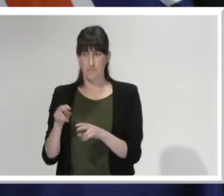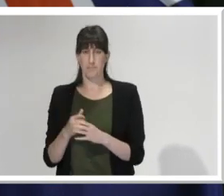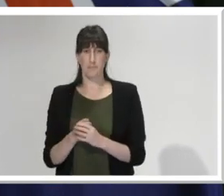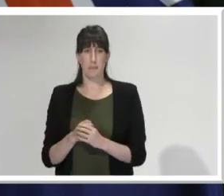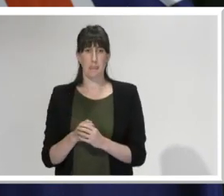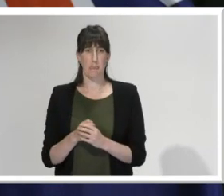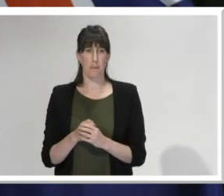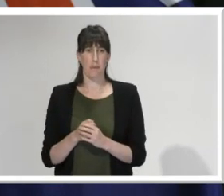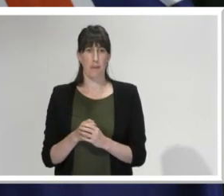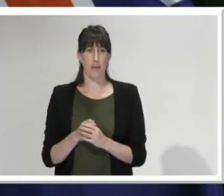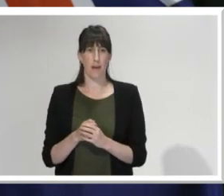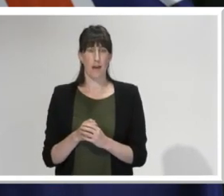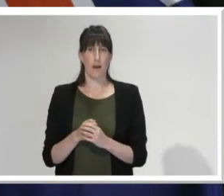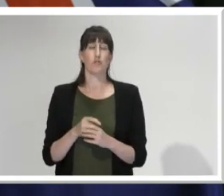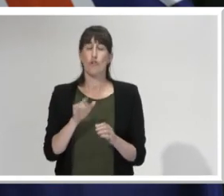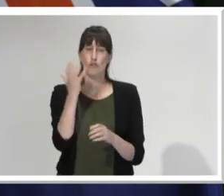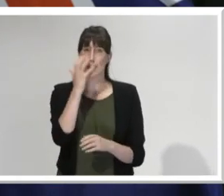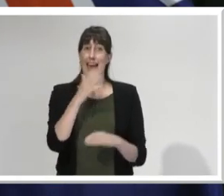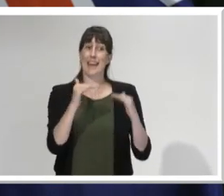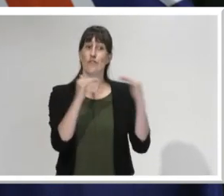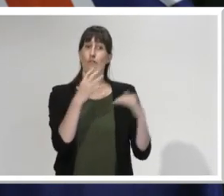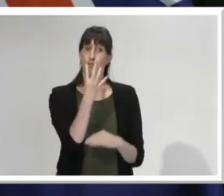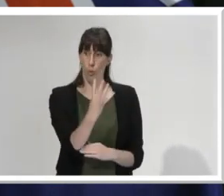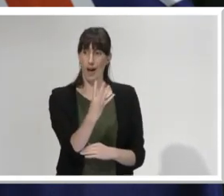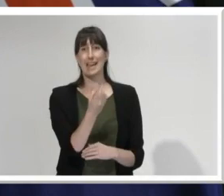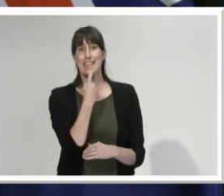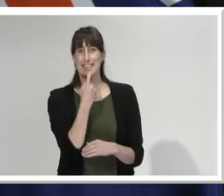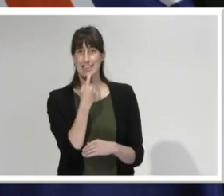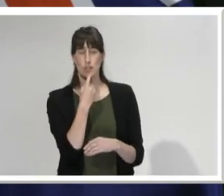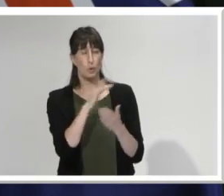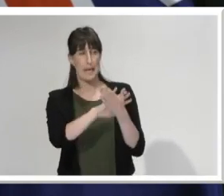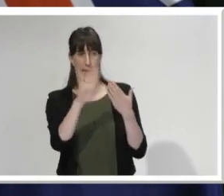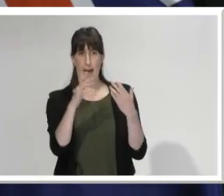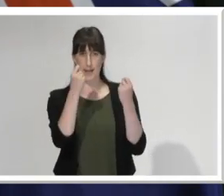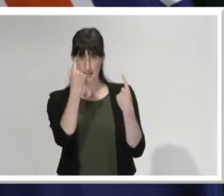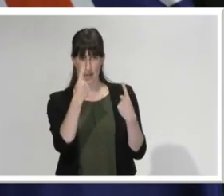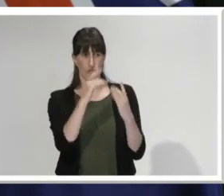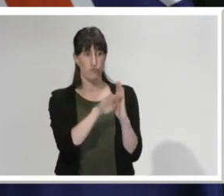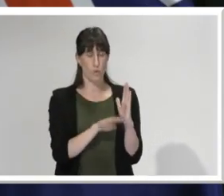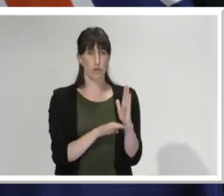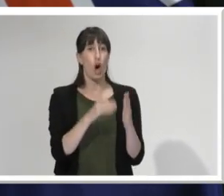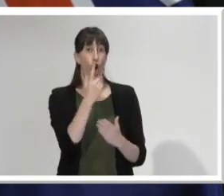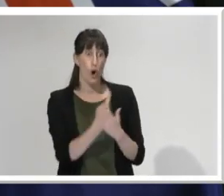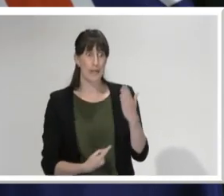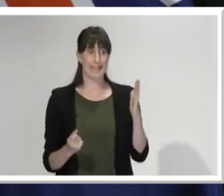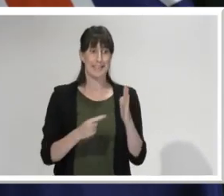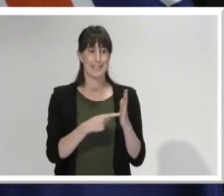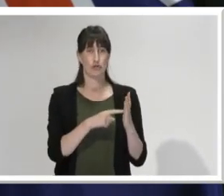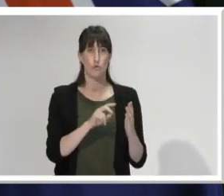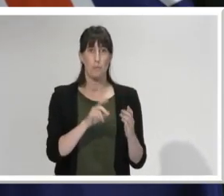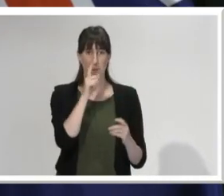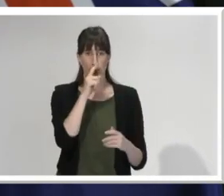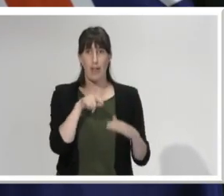about. At alert level 3, we will have more people transporting children to school, travelling to work themselves. And so it